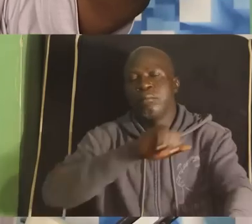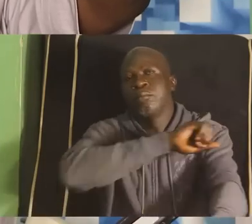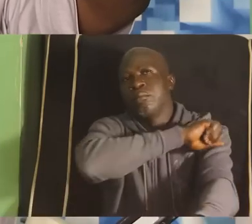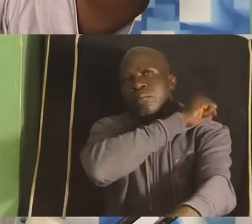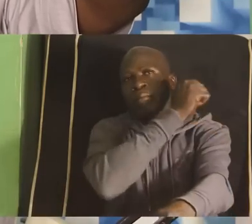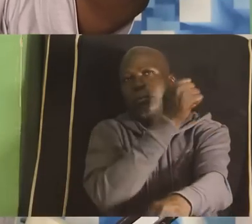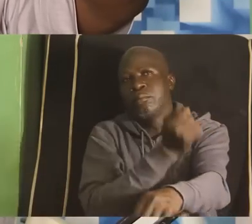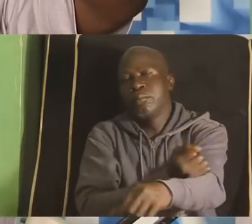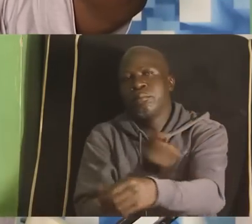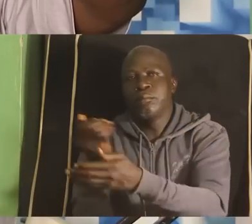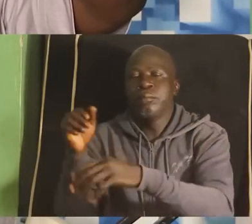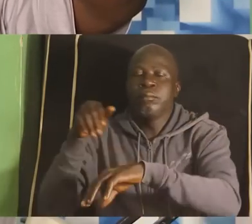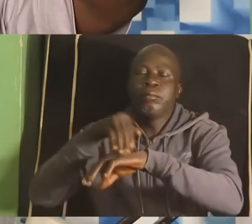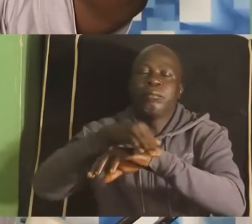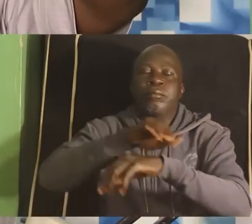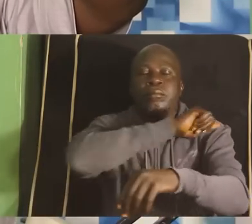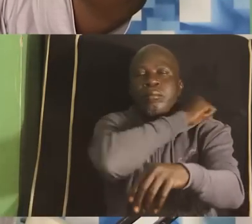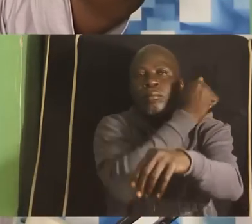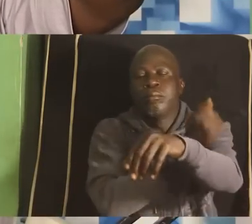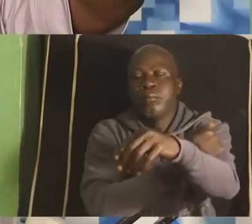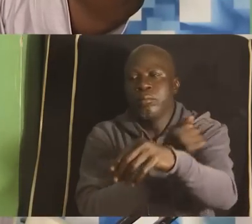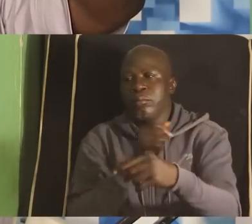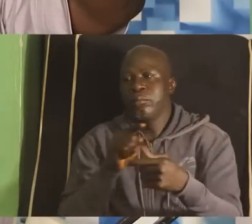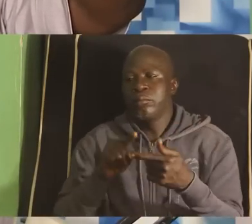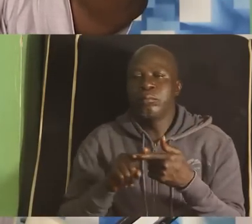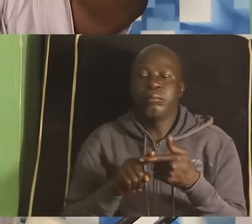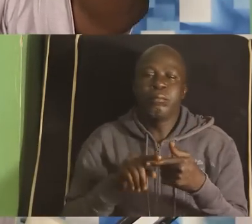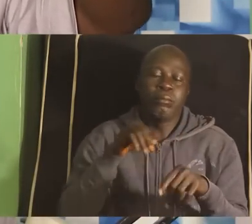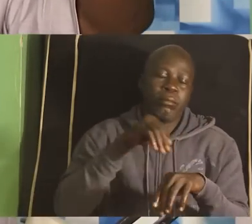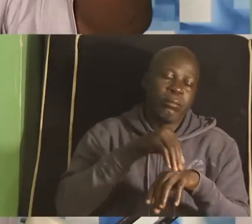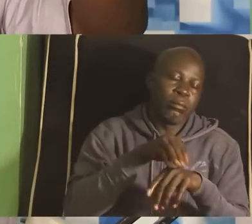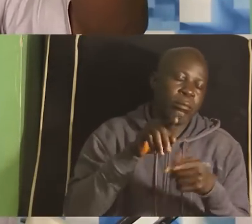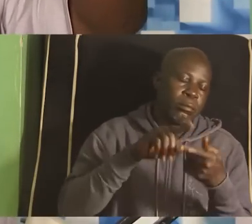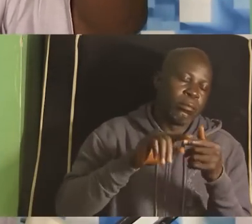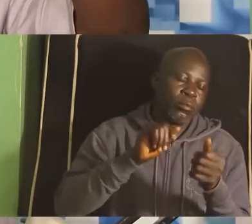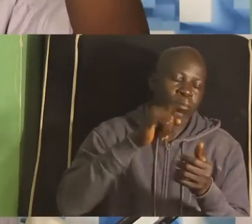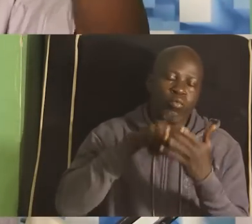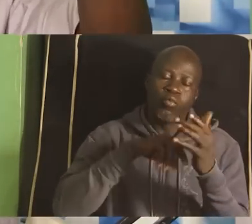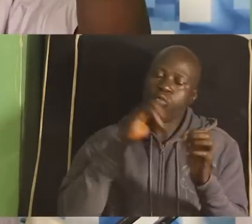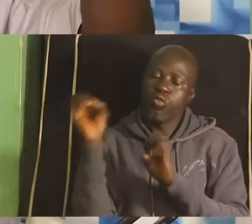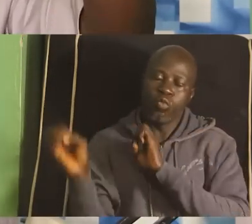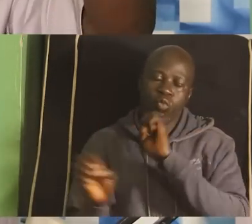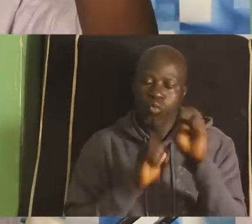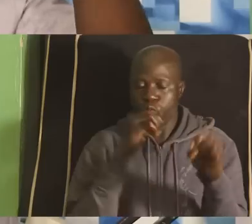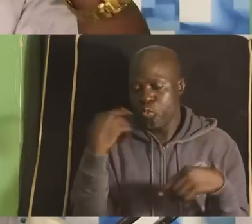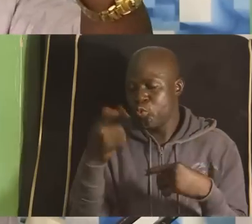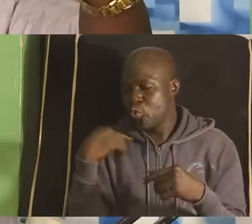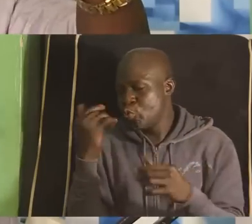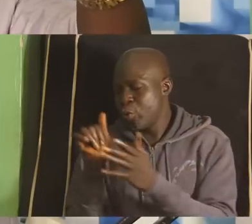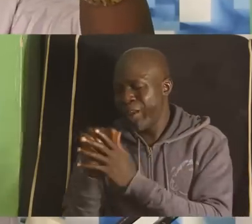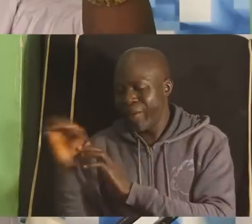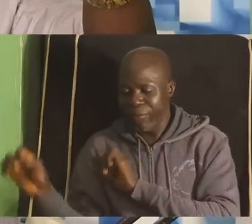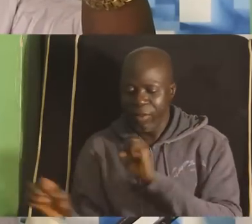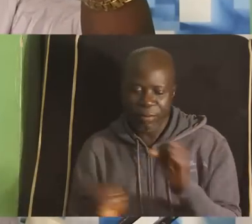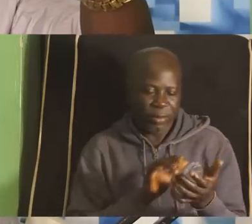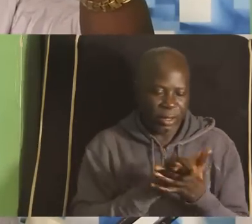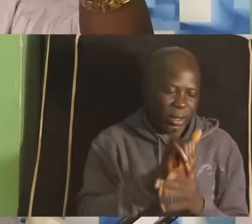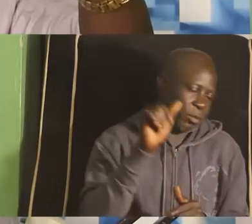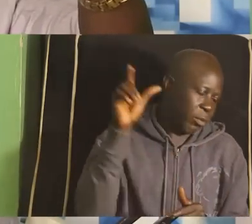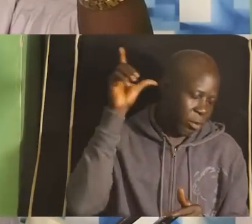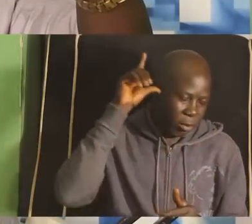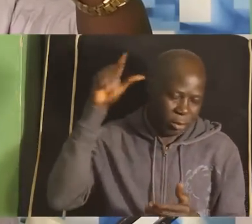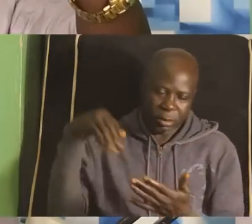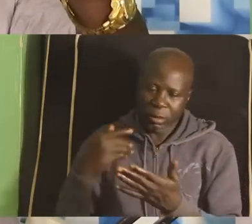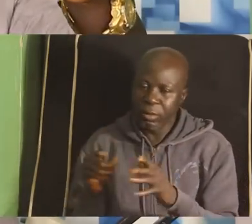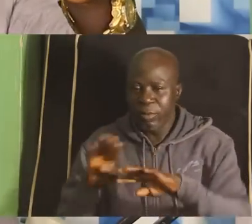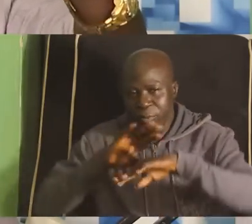Ni mo na jade I send false authority gbogbo n ba gbo mi ni kutukutu ojo isemi yi so ever that is listening to